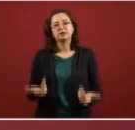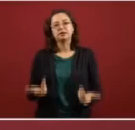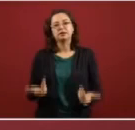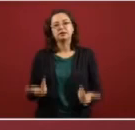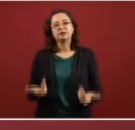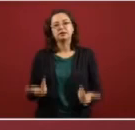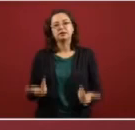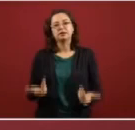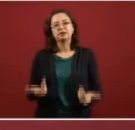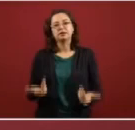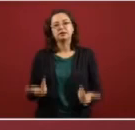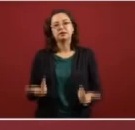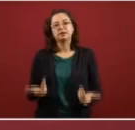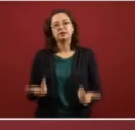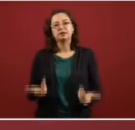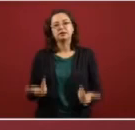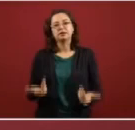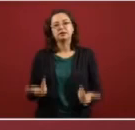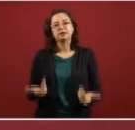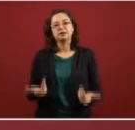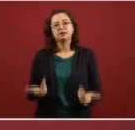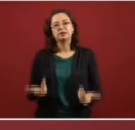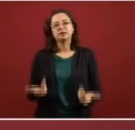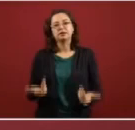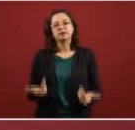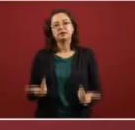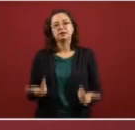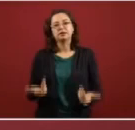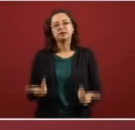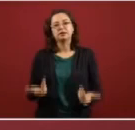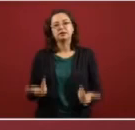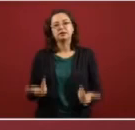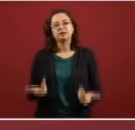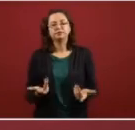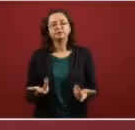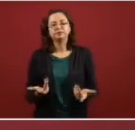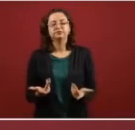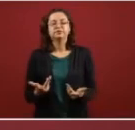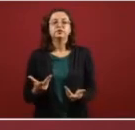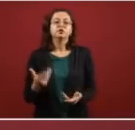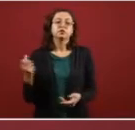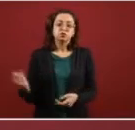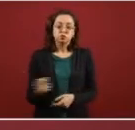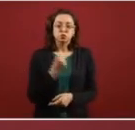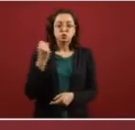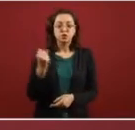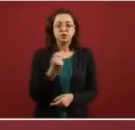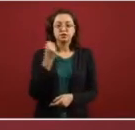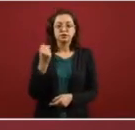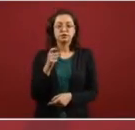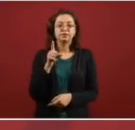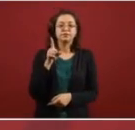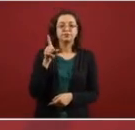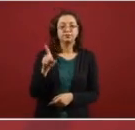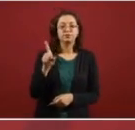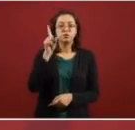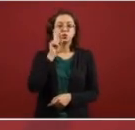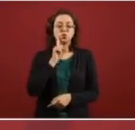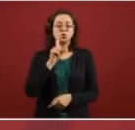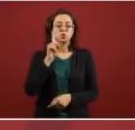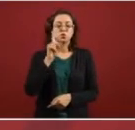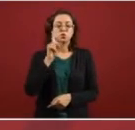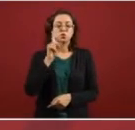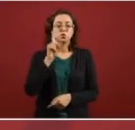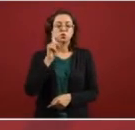authorization by the intervention of our hardworking del subsecretario de América